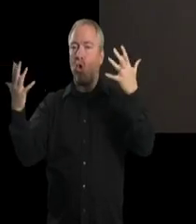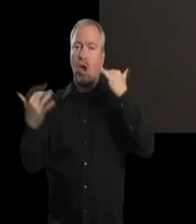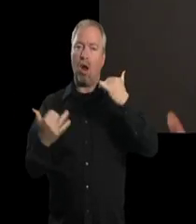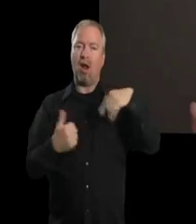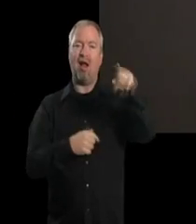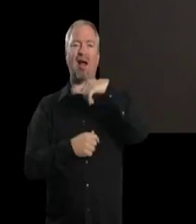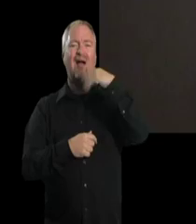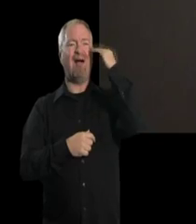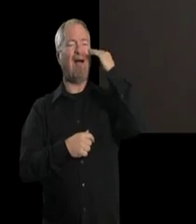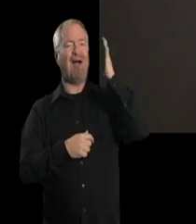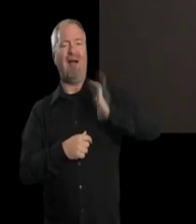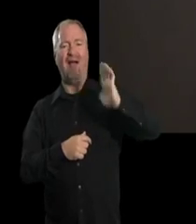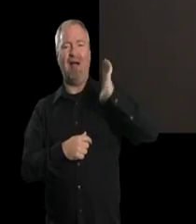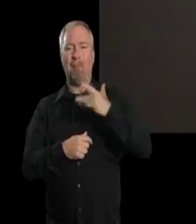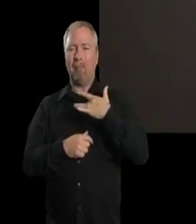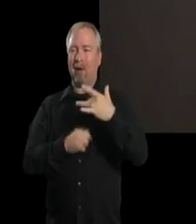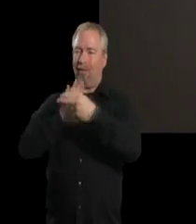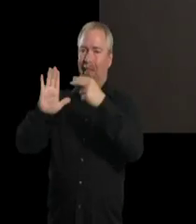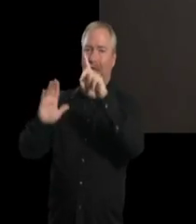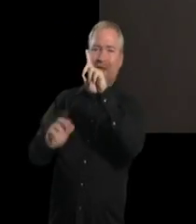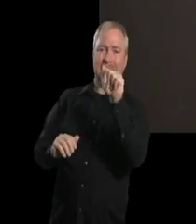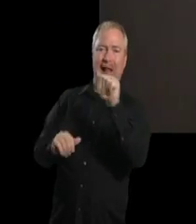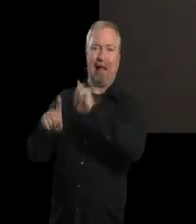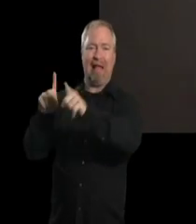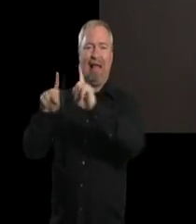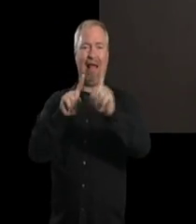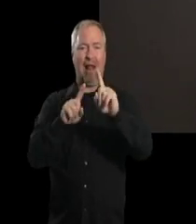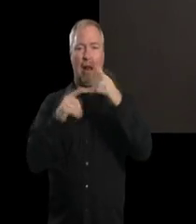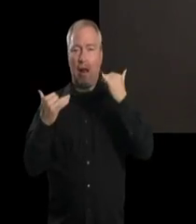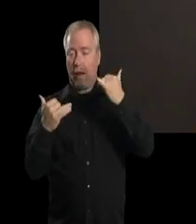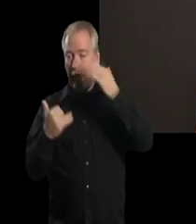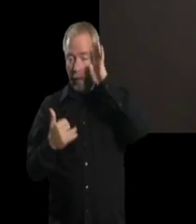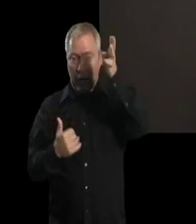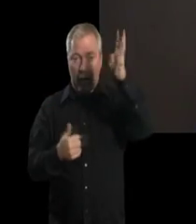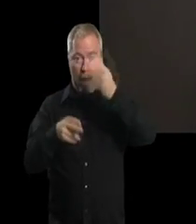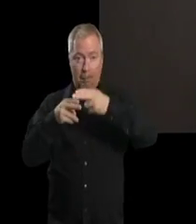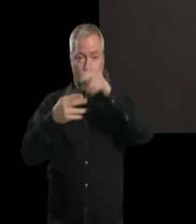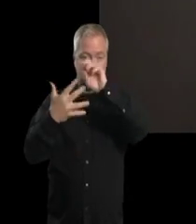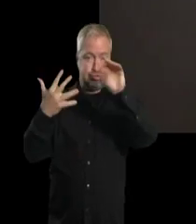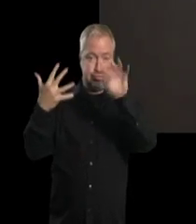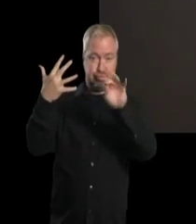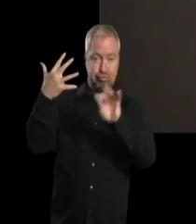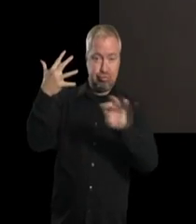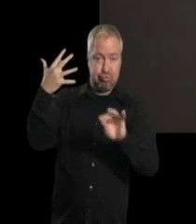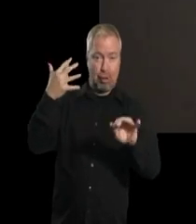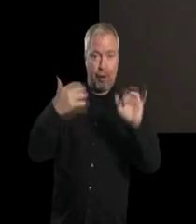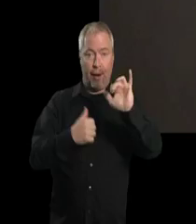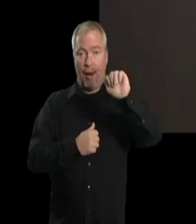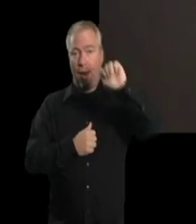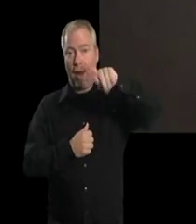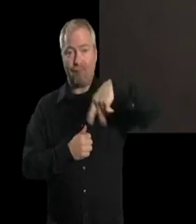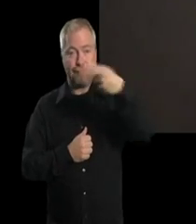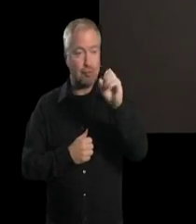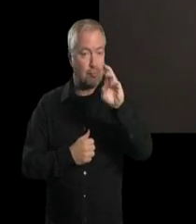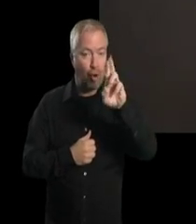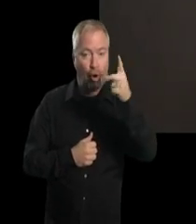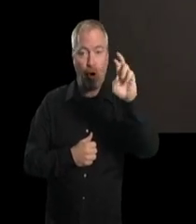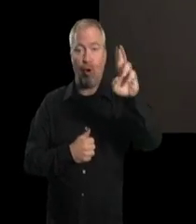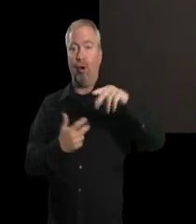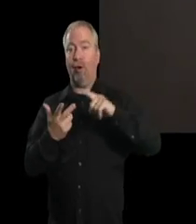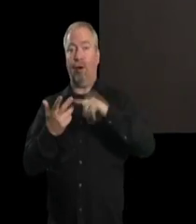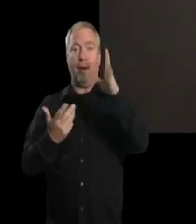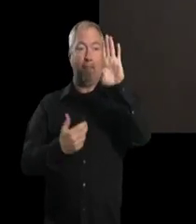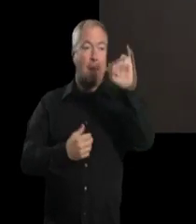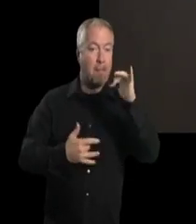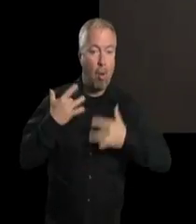the disability labels they have now. Like, you have ADHD, you didn't have Asperger's, you didn't have really